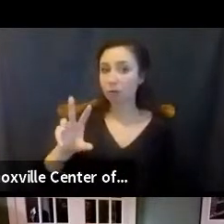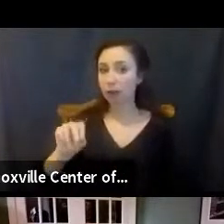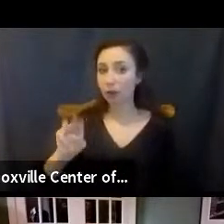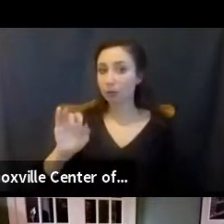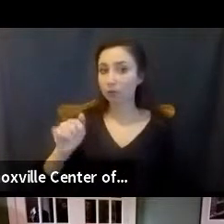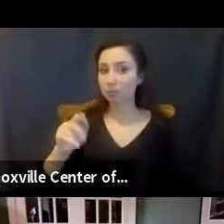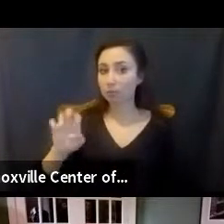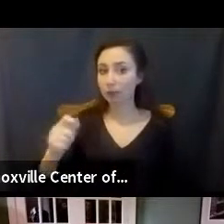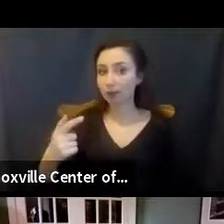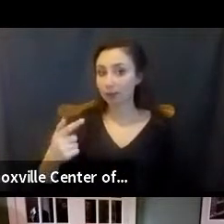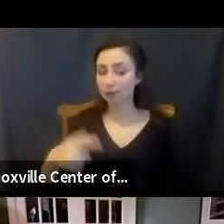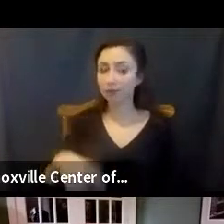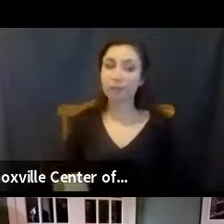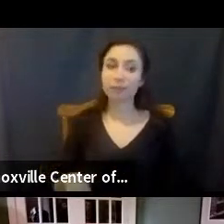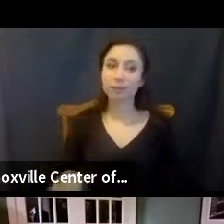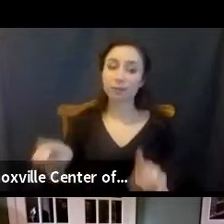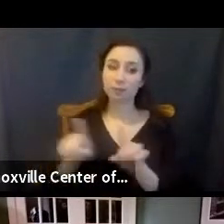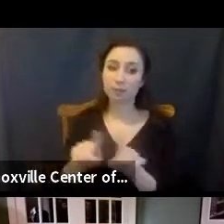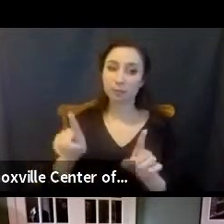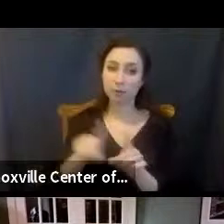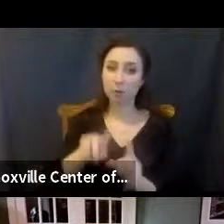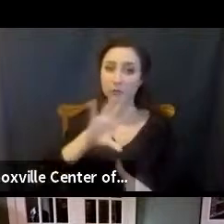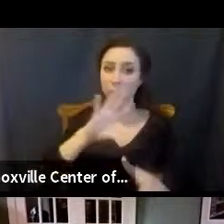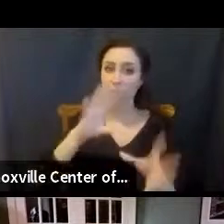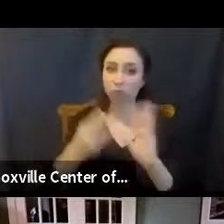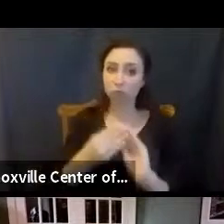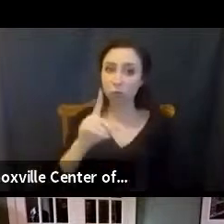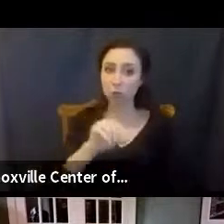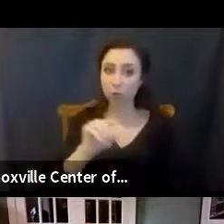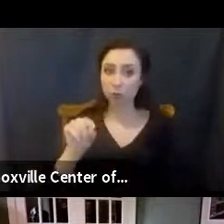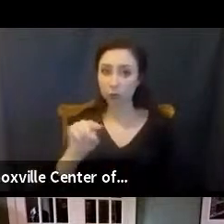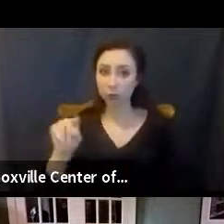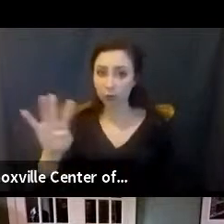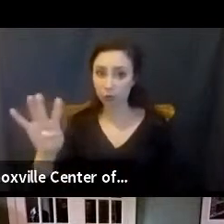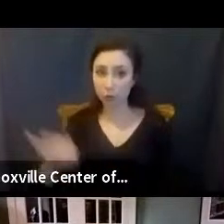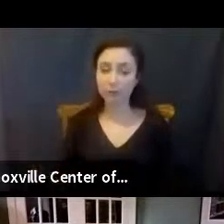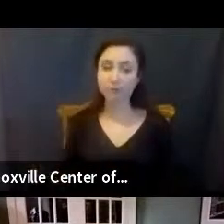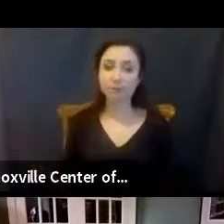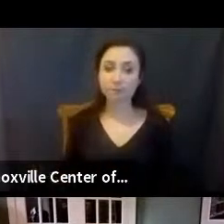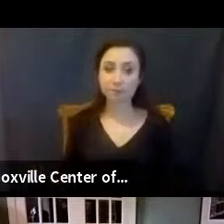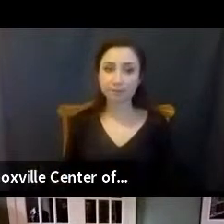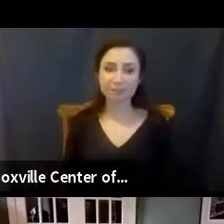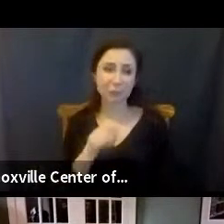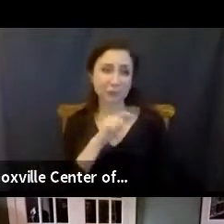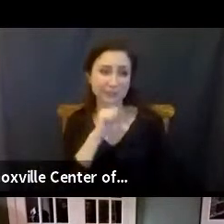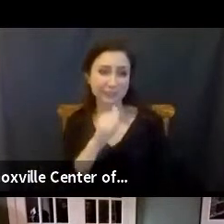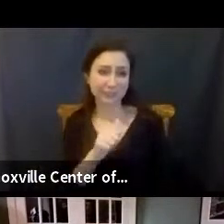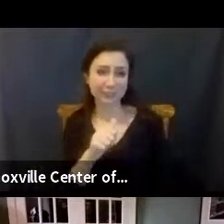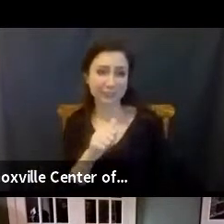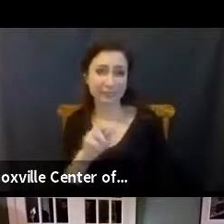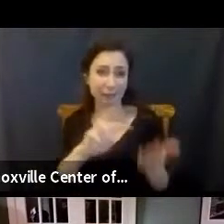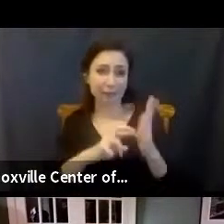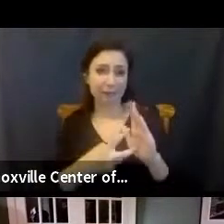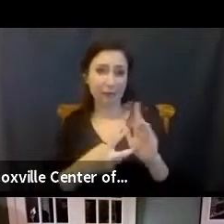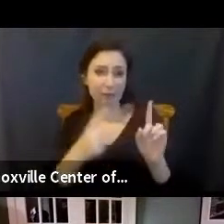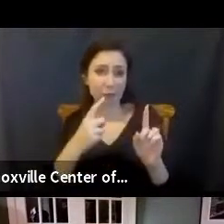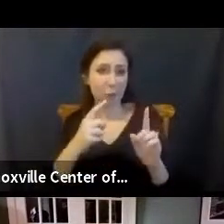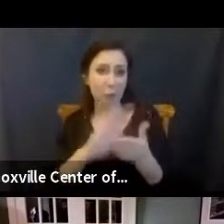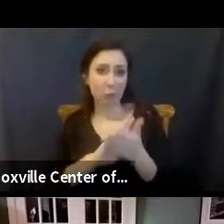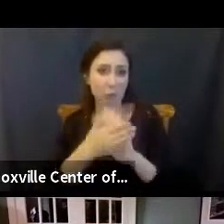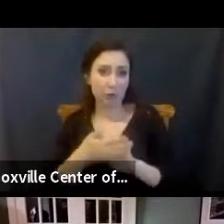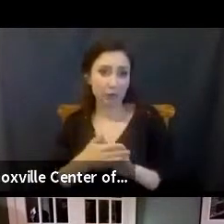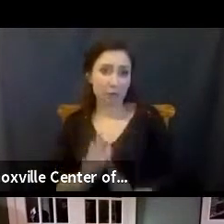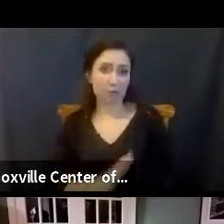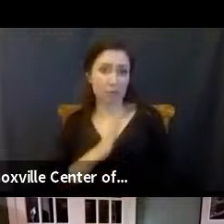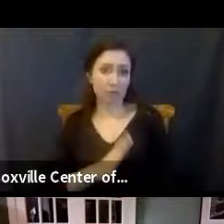So, but also encompasses 2020-4. Right. And so this is not intended to be quite yet a formal motion, but given